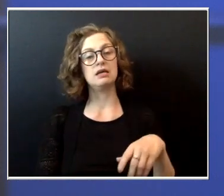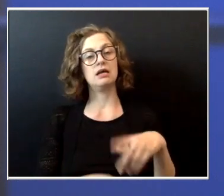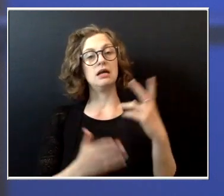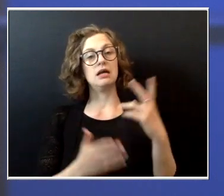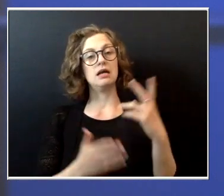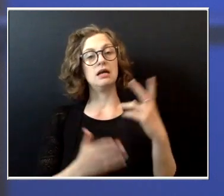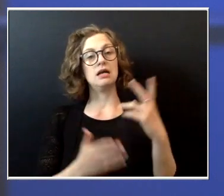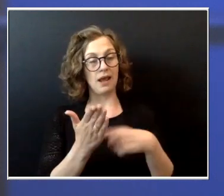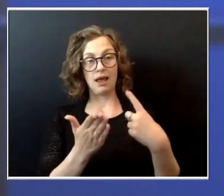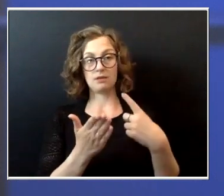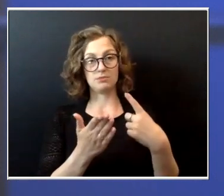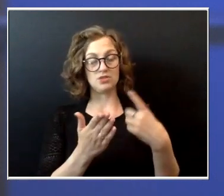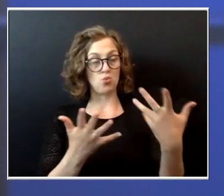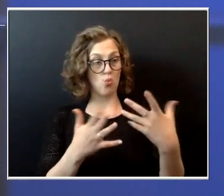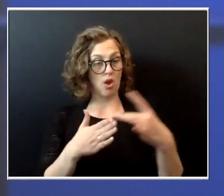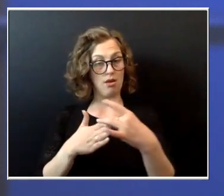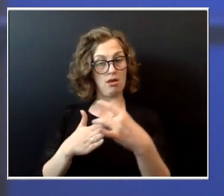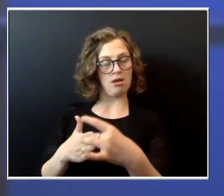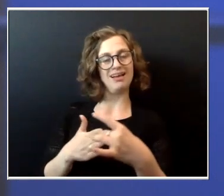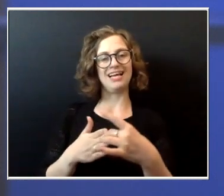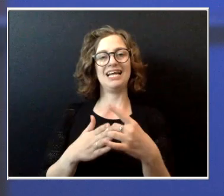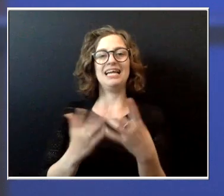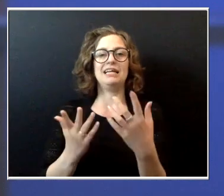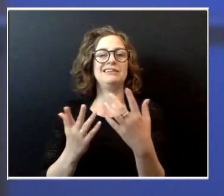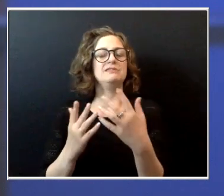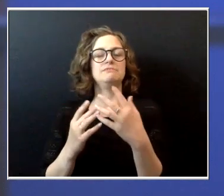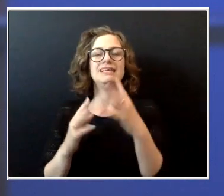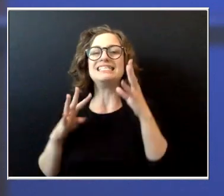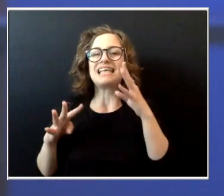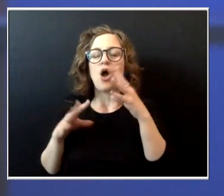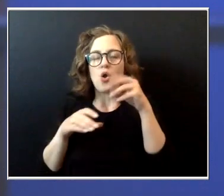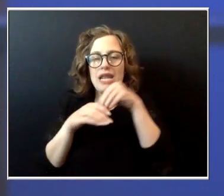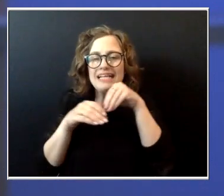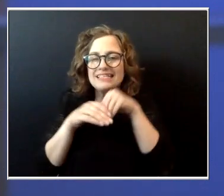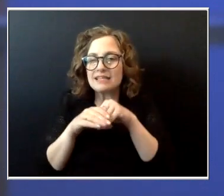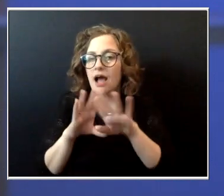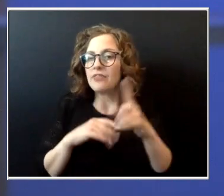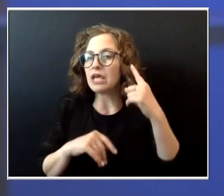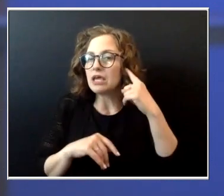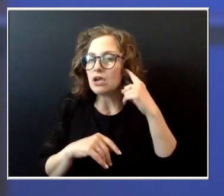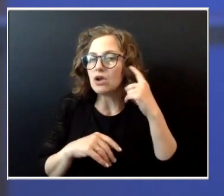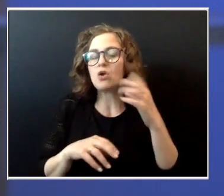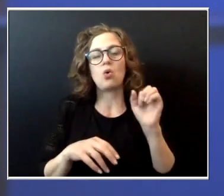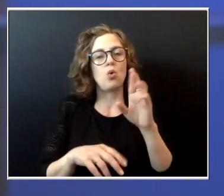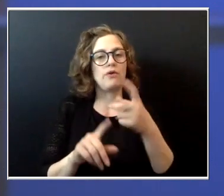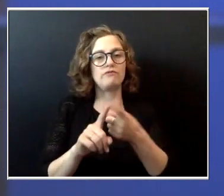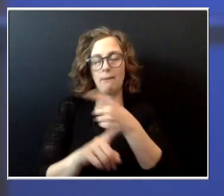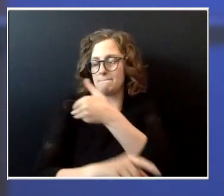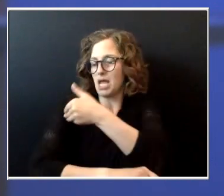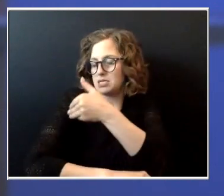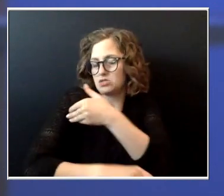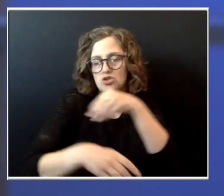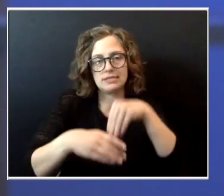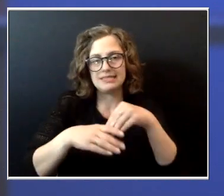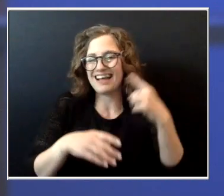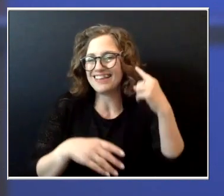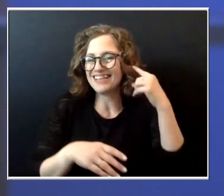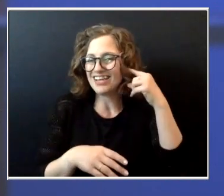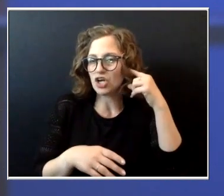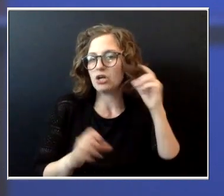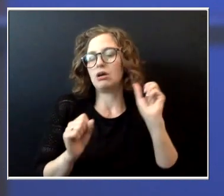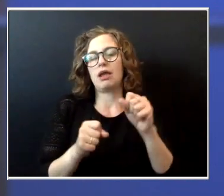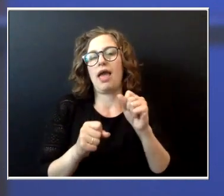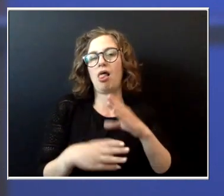ear or from the little muscles in the middle ear that can interfere with hearing. There are